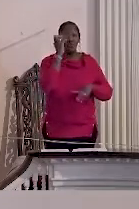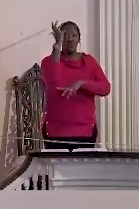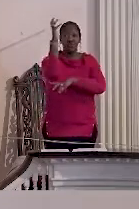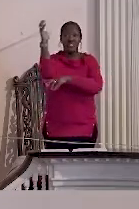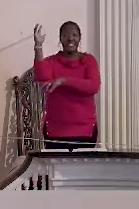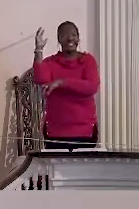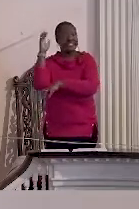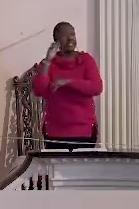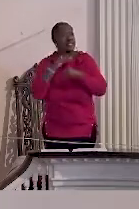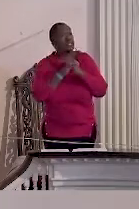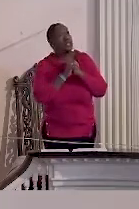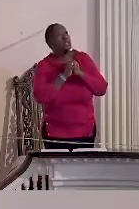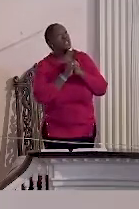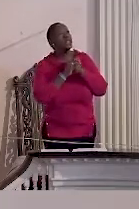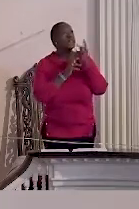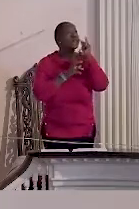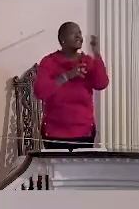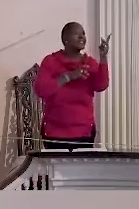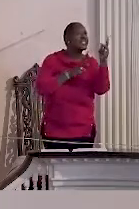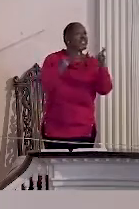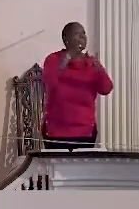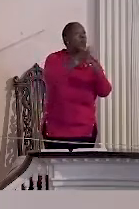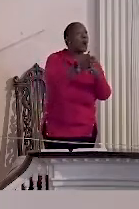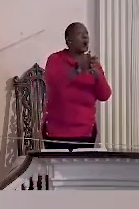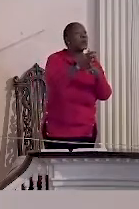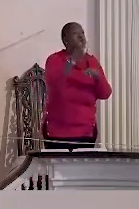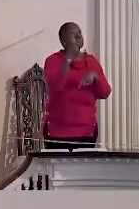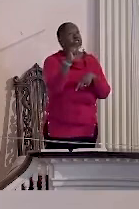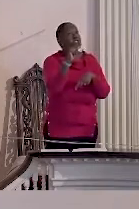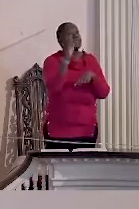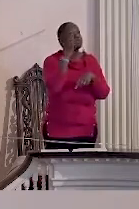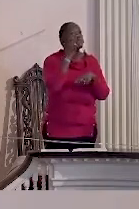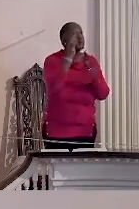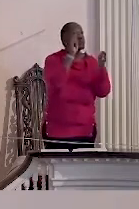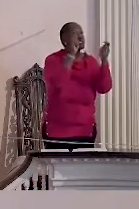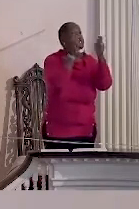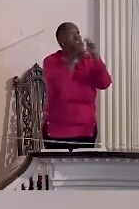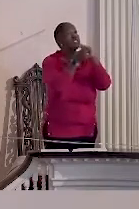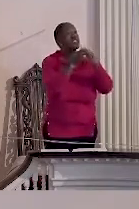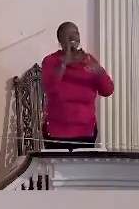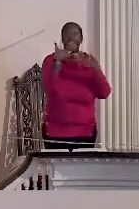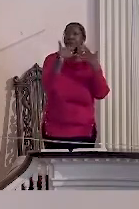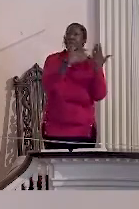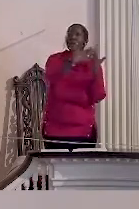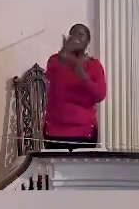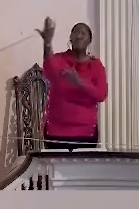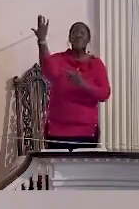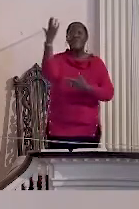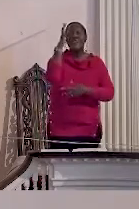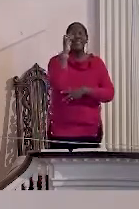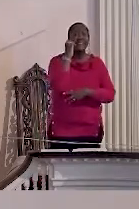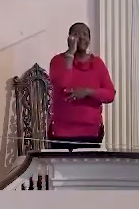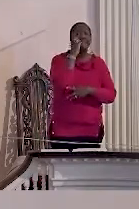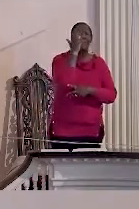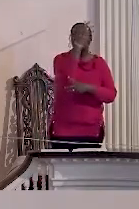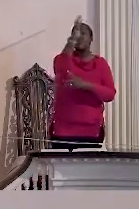saw how the hard green fruit was ripening, and he said, "Good morning, peach trees."